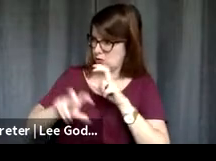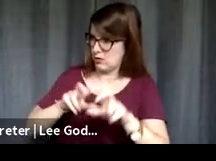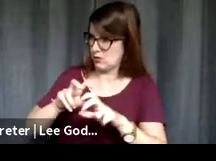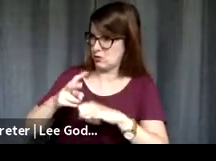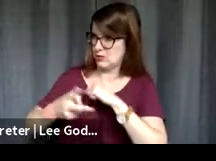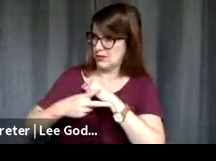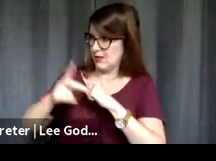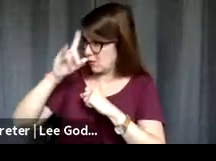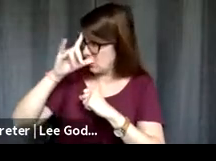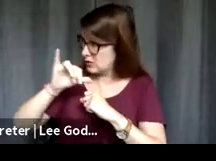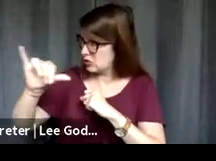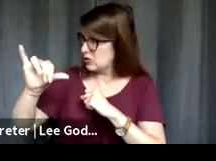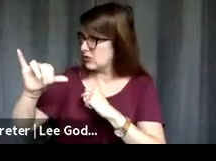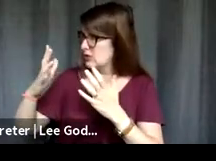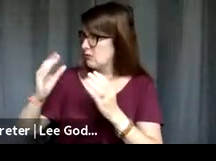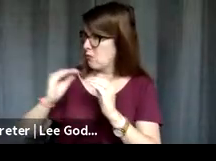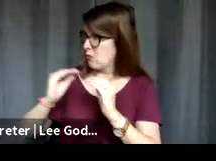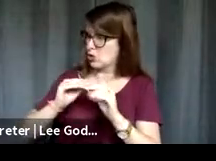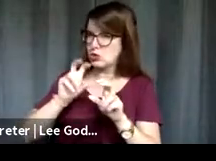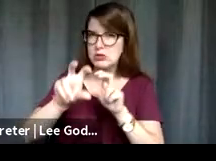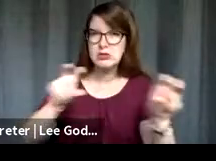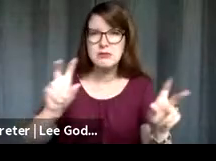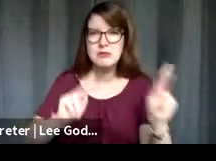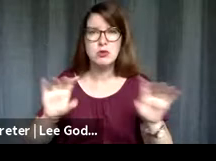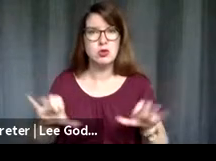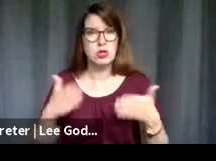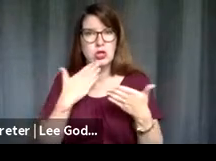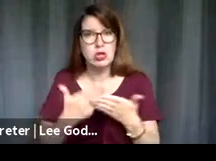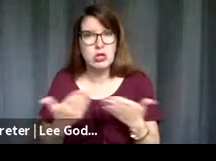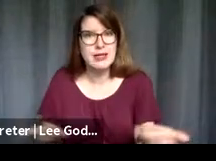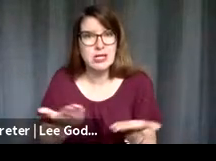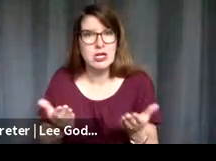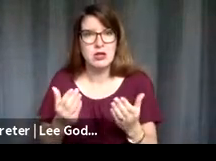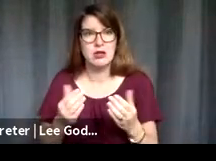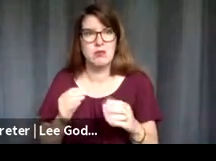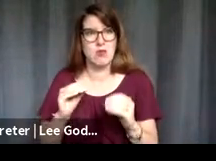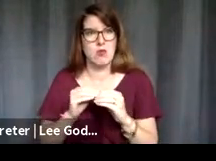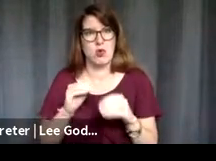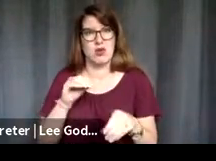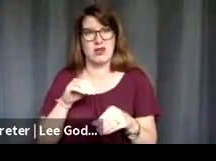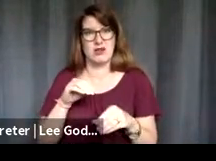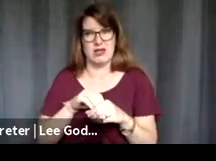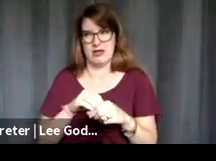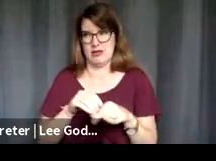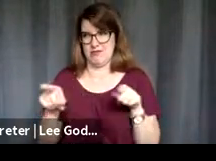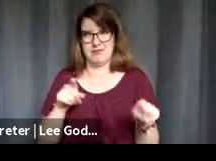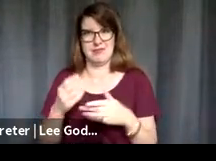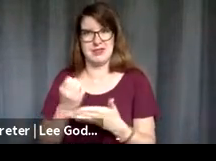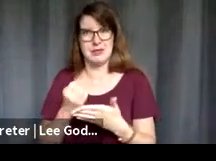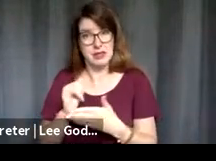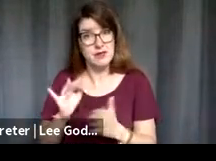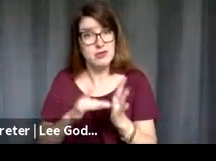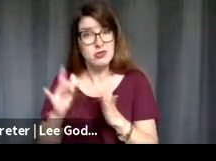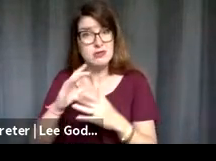eternity, more building into people doing good here. It's more in two economies, right? If Jesus is telling the